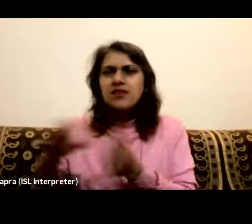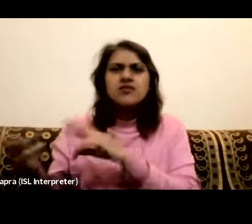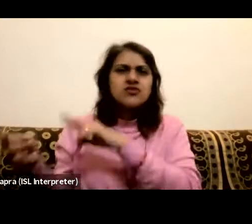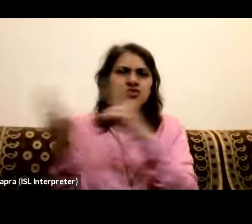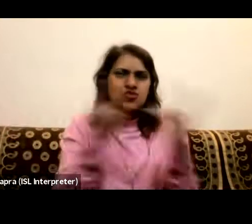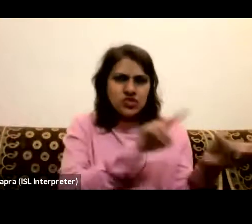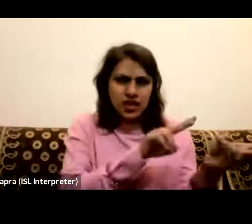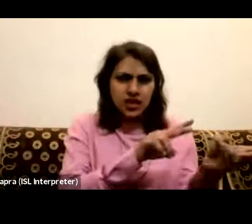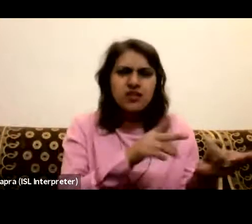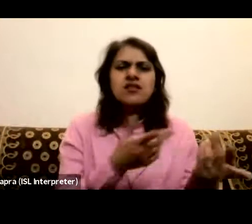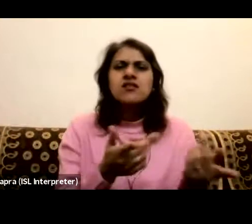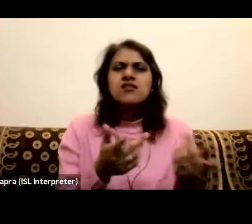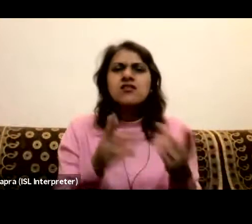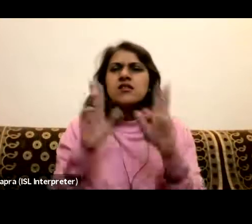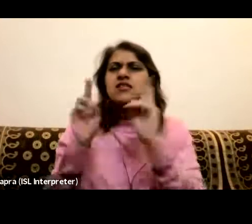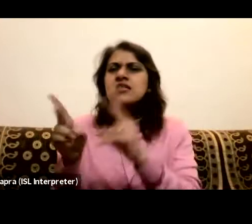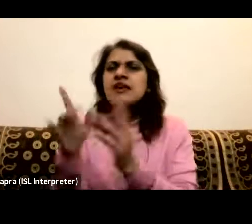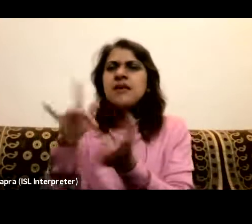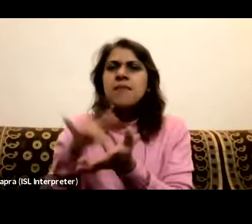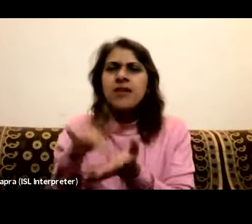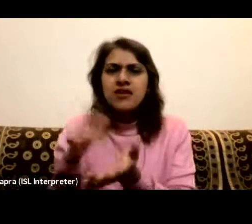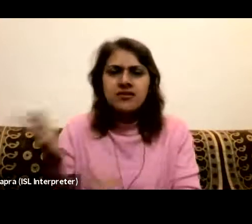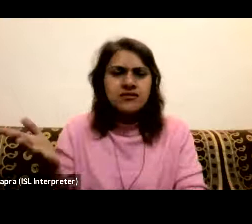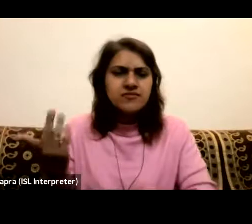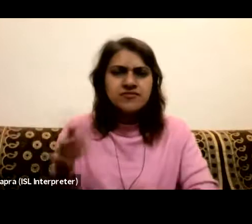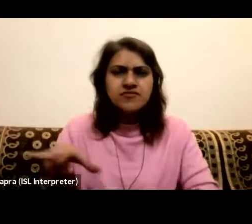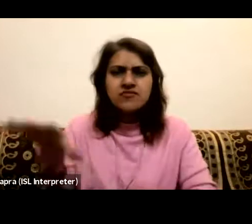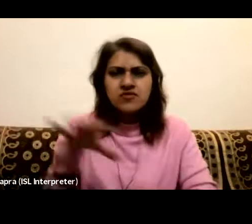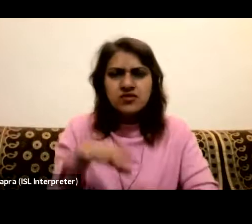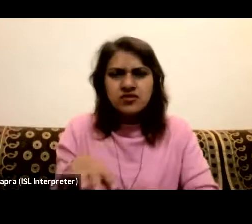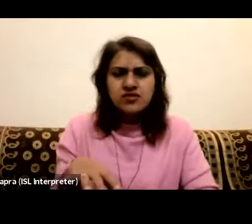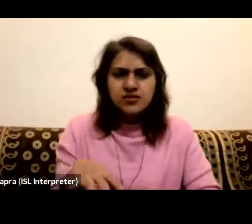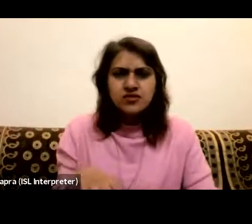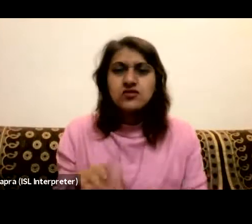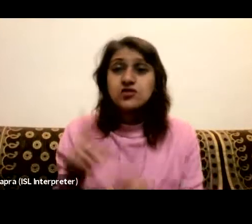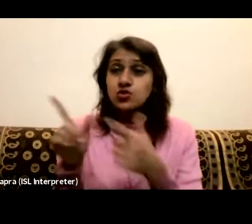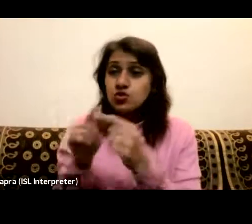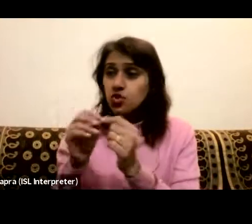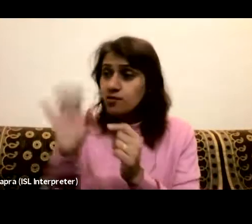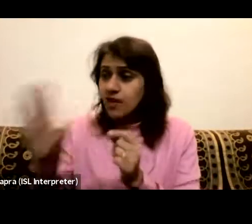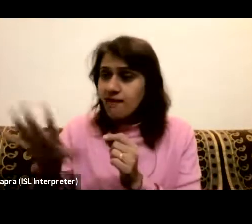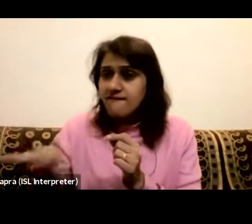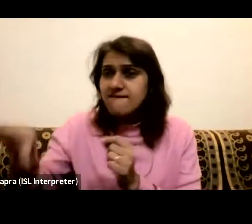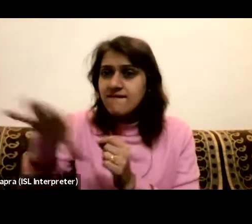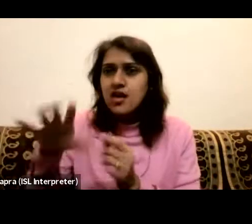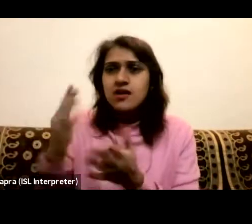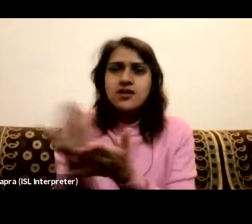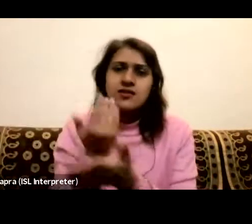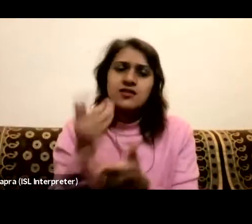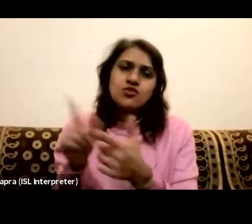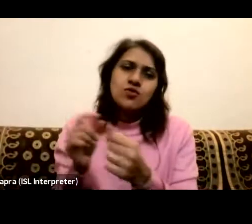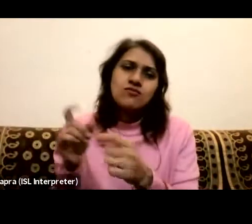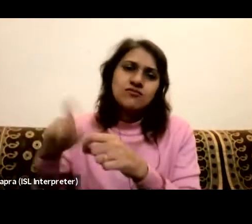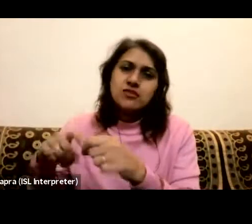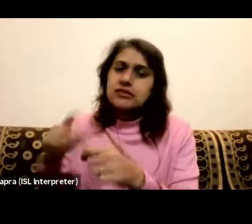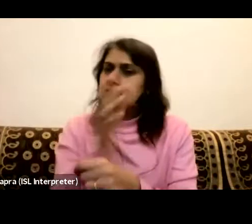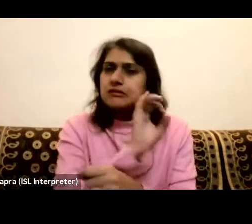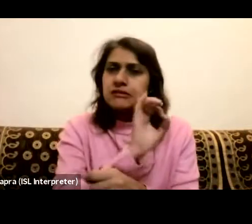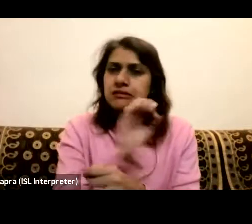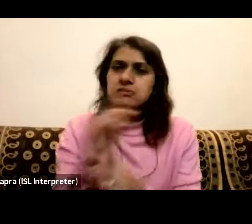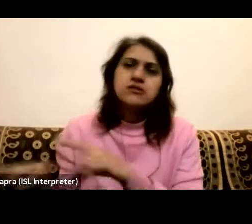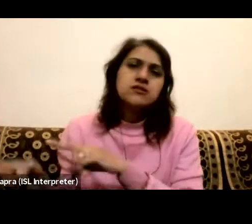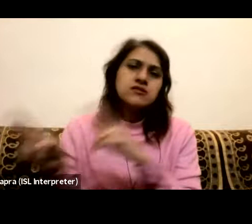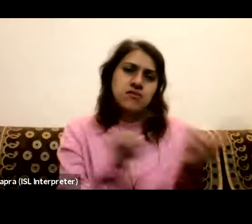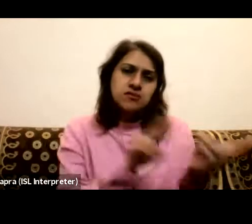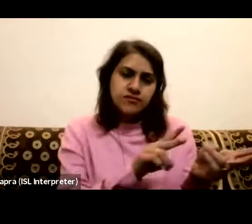the wherever the person is staying and go into a geography where the jobs are available. So what do we do there?